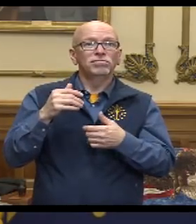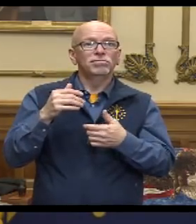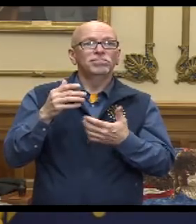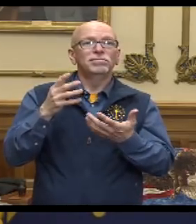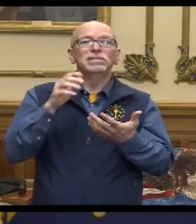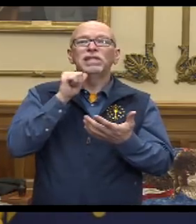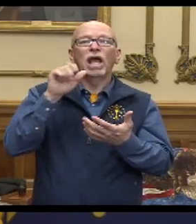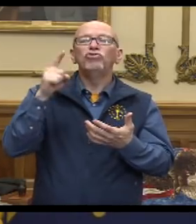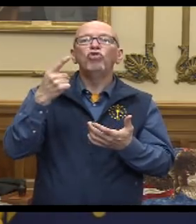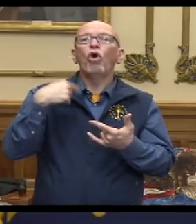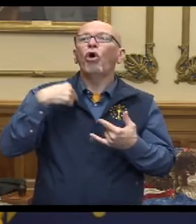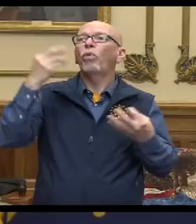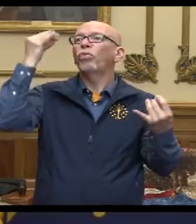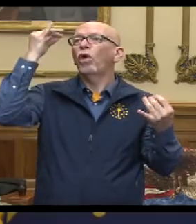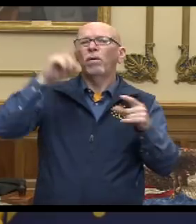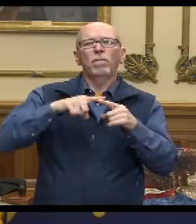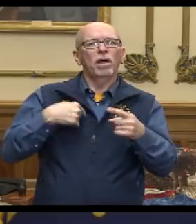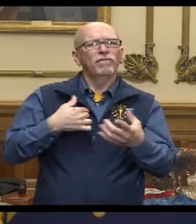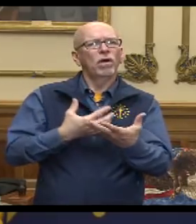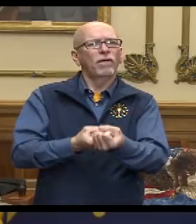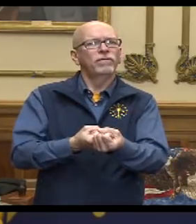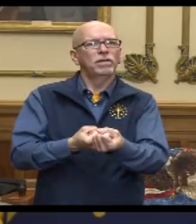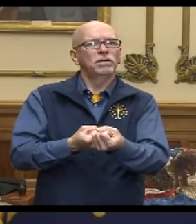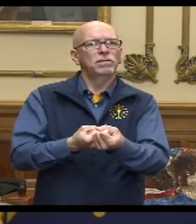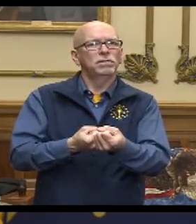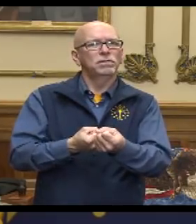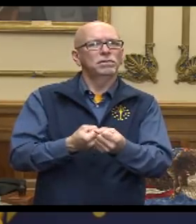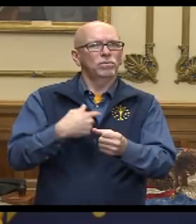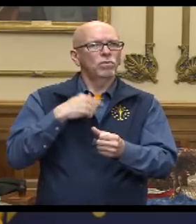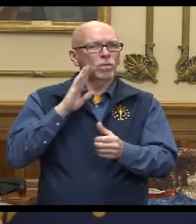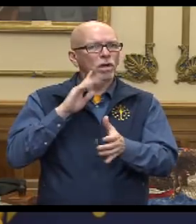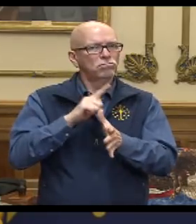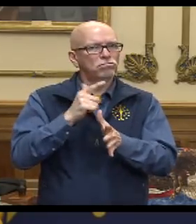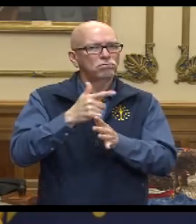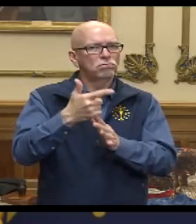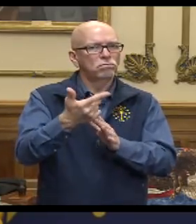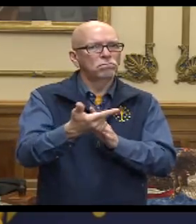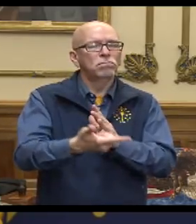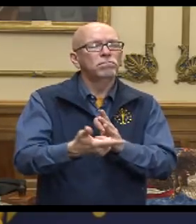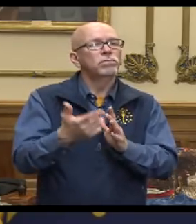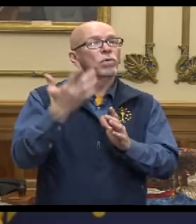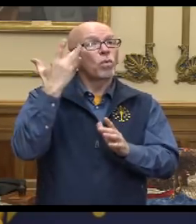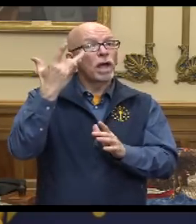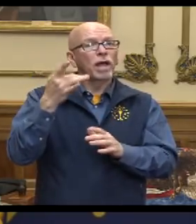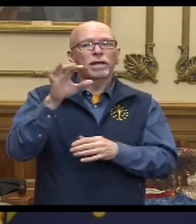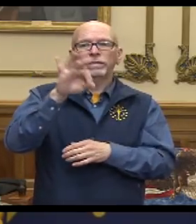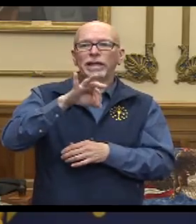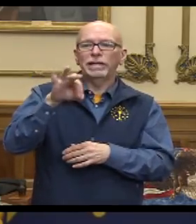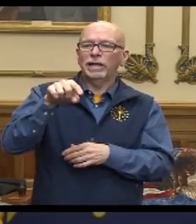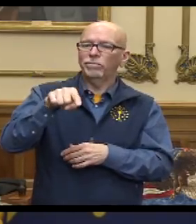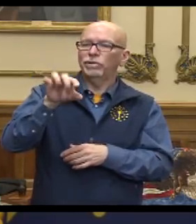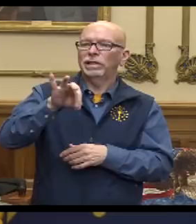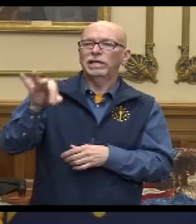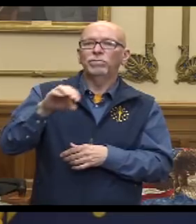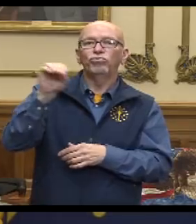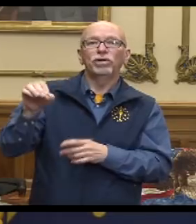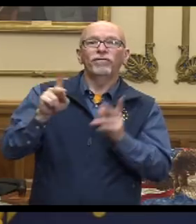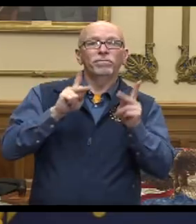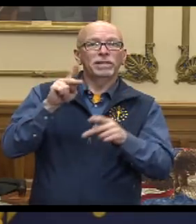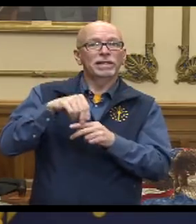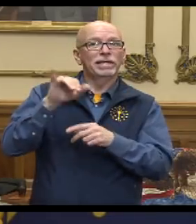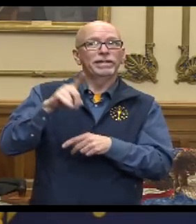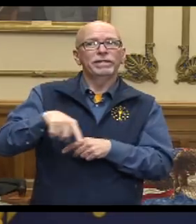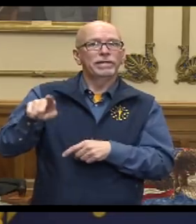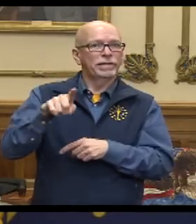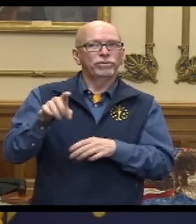just thoughtful about it, but confident about it. And yes, that's because 99.99% of Hoosiers have been doing